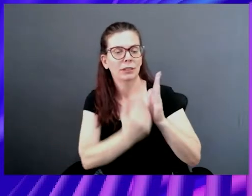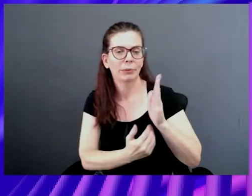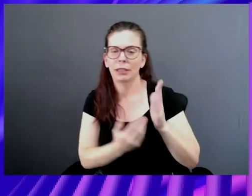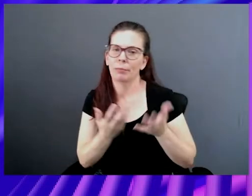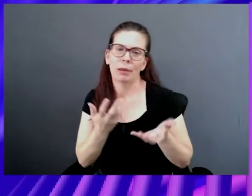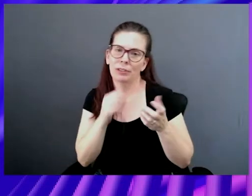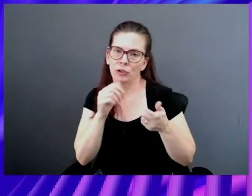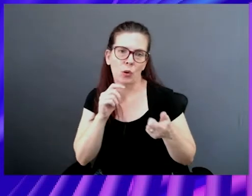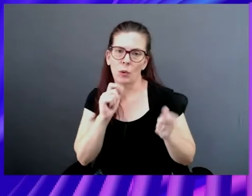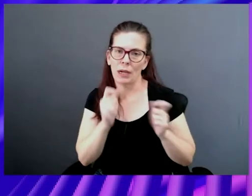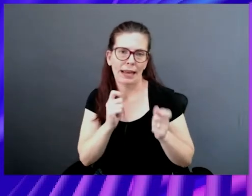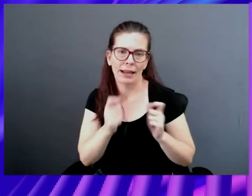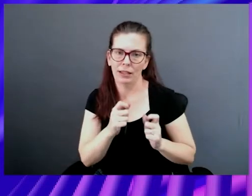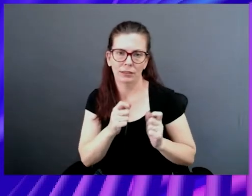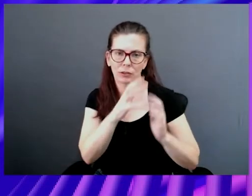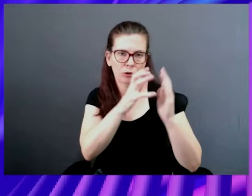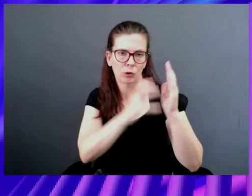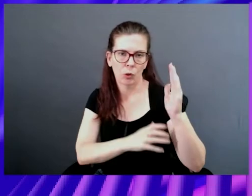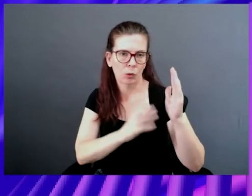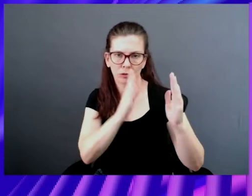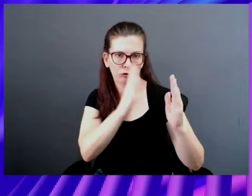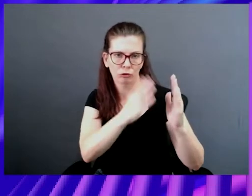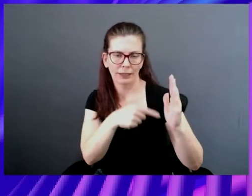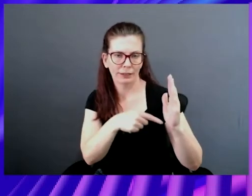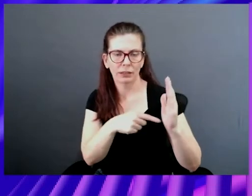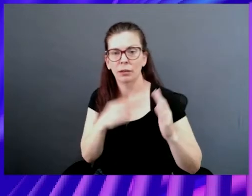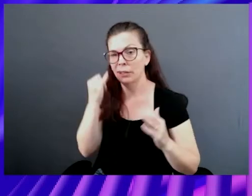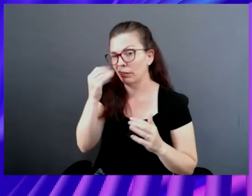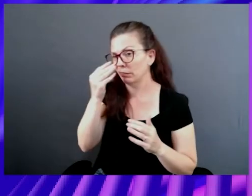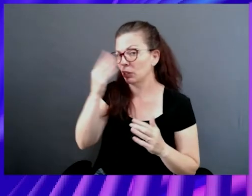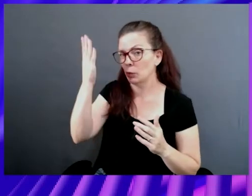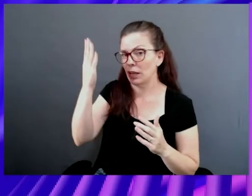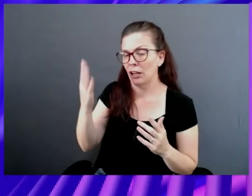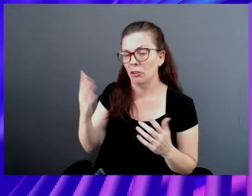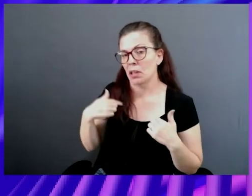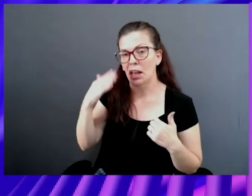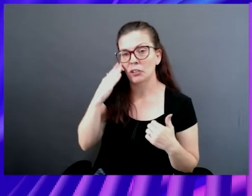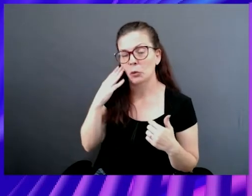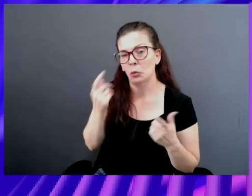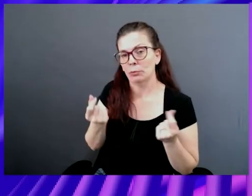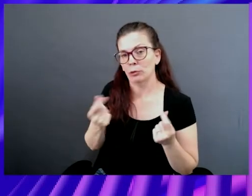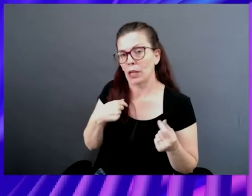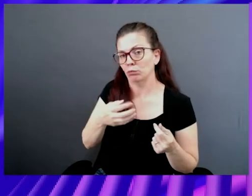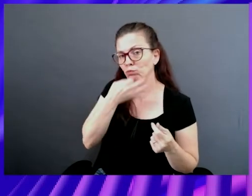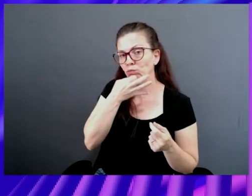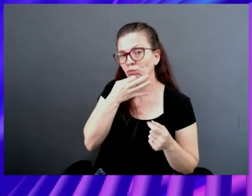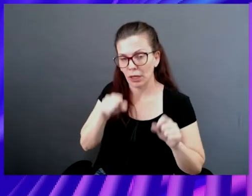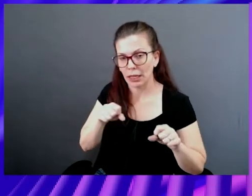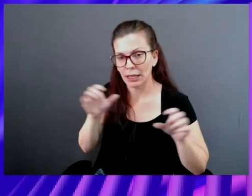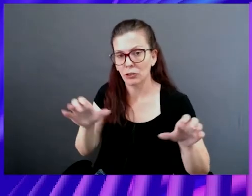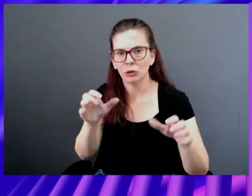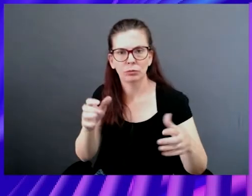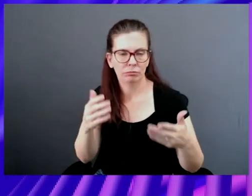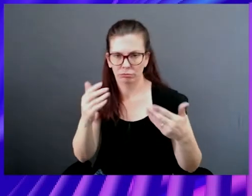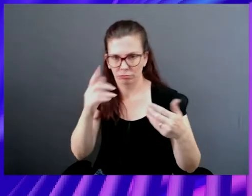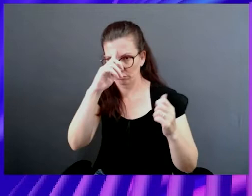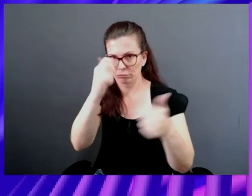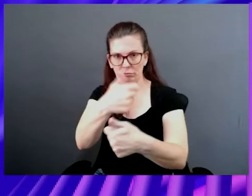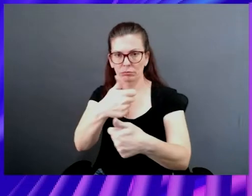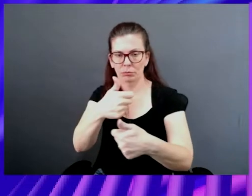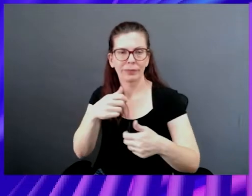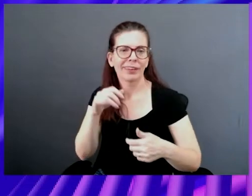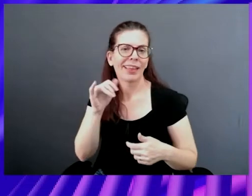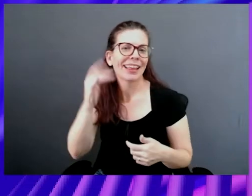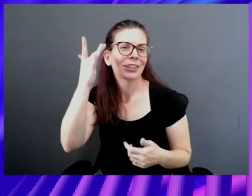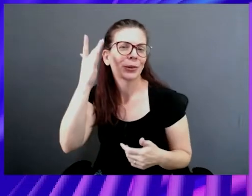code directly. But if you don't care, you're saying, I know what I'm doing, I'm just going to do it, then again, do what you want. And that's again why you see all